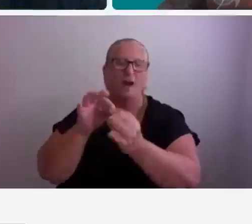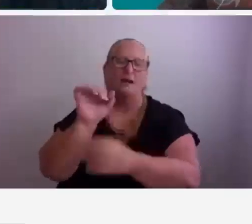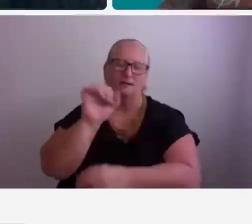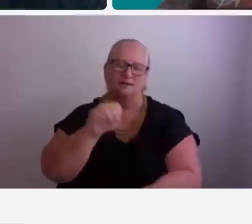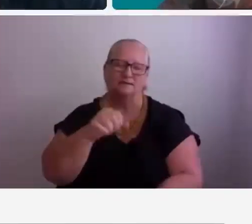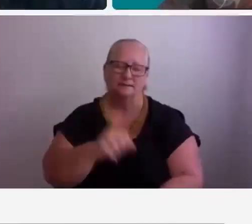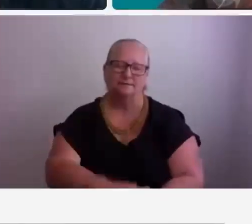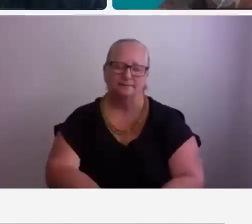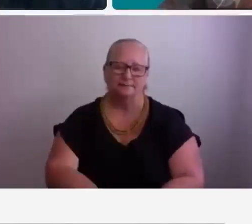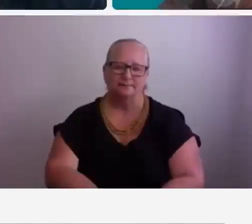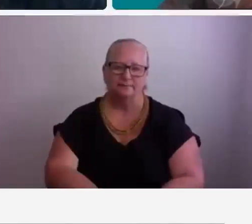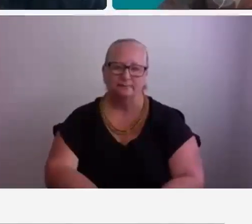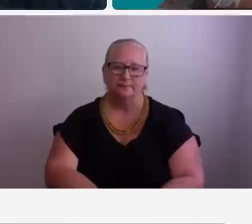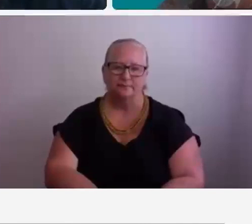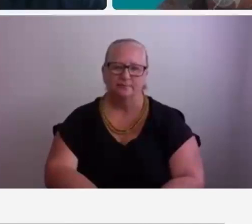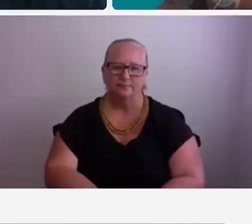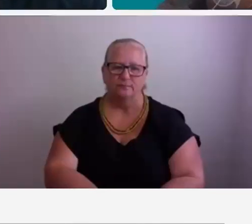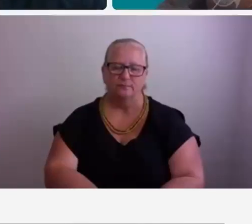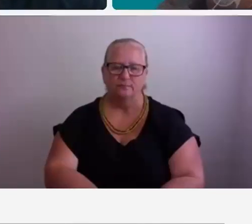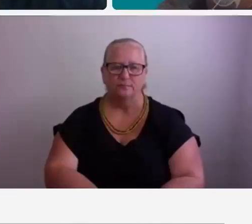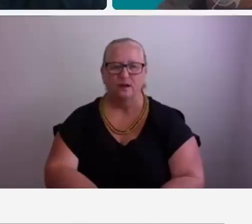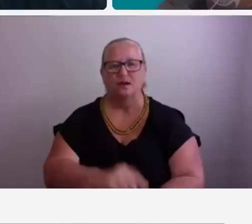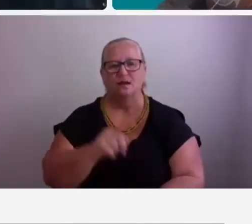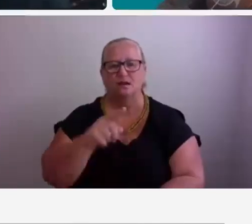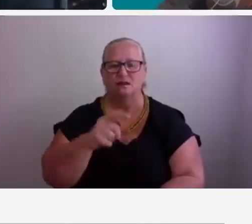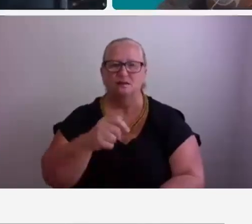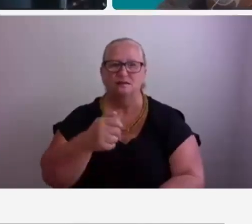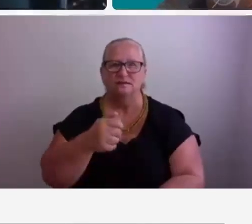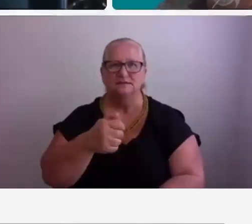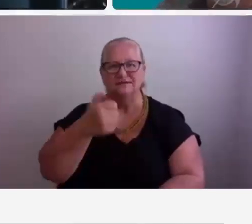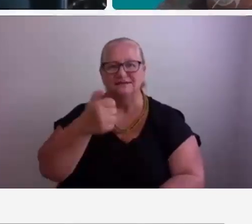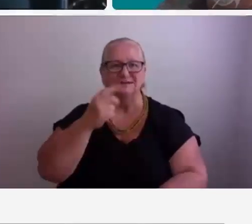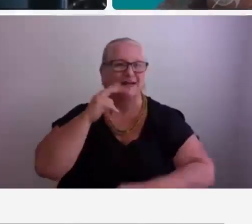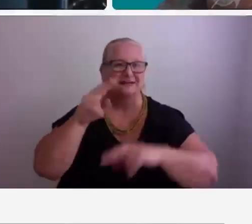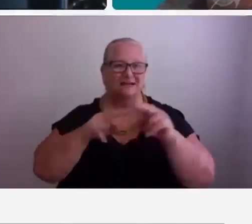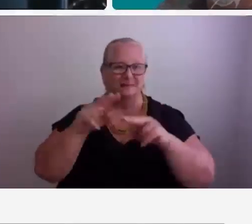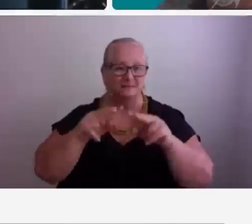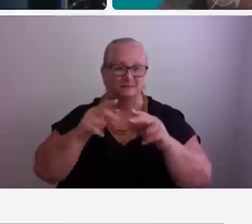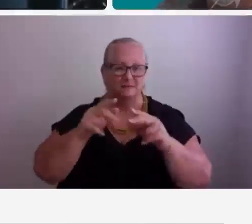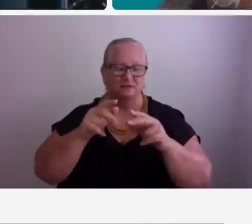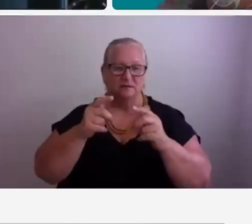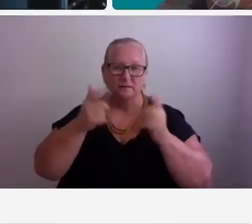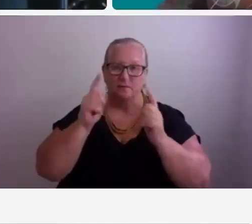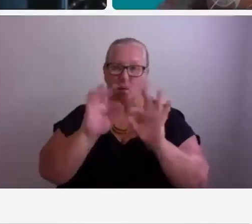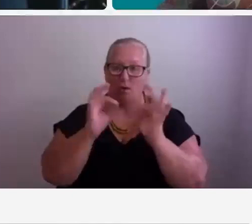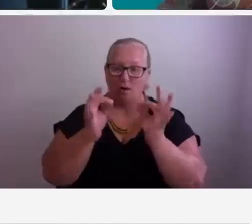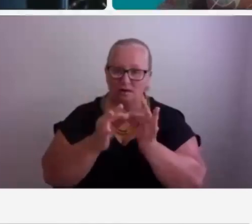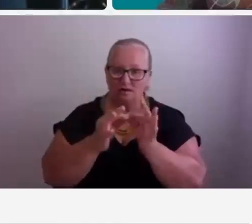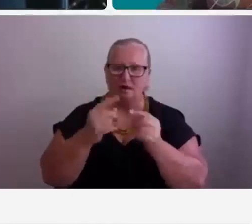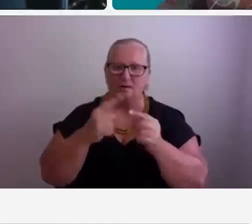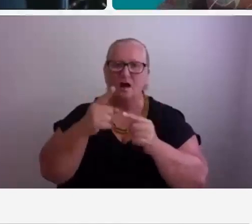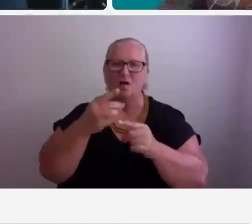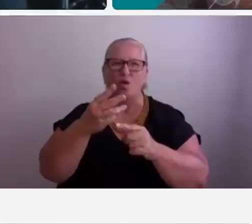are. The 6 assessment management organisations and the